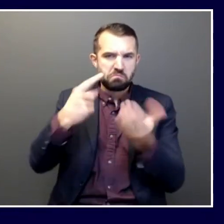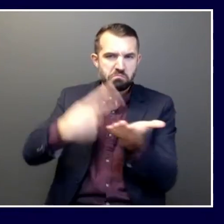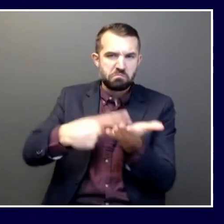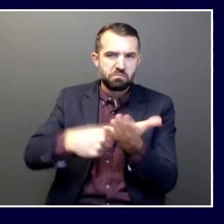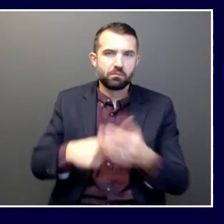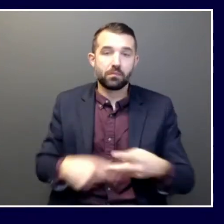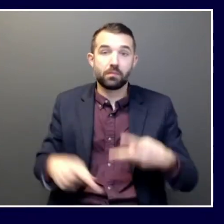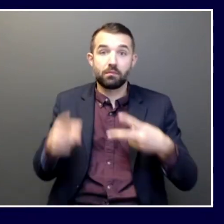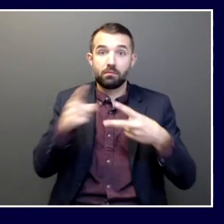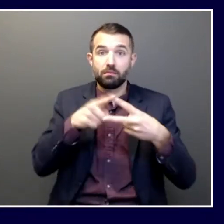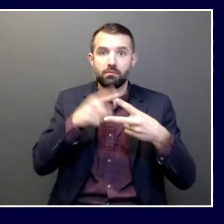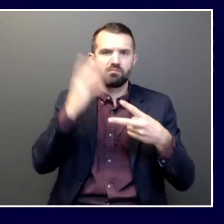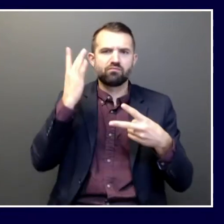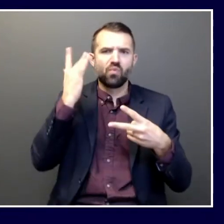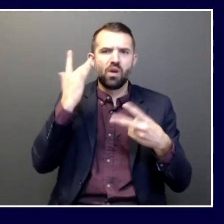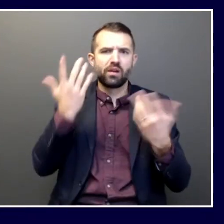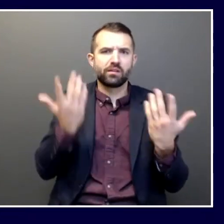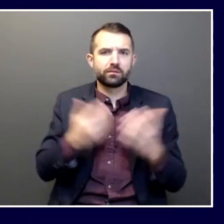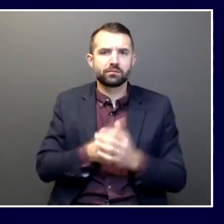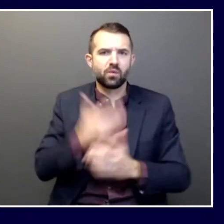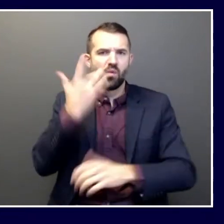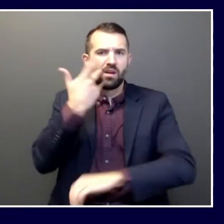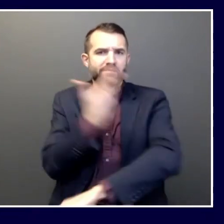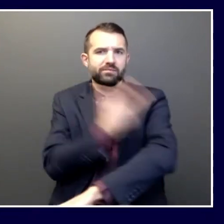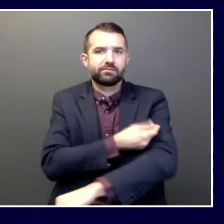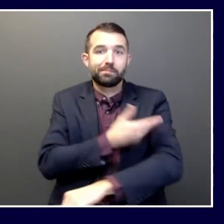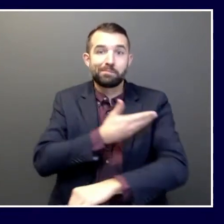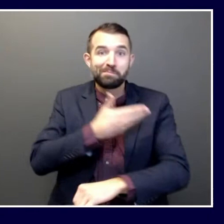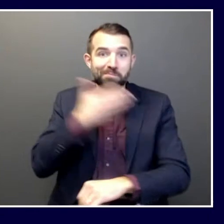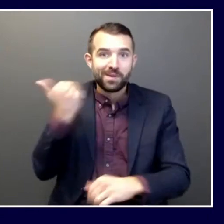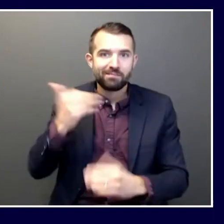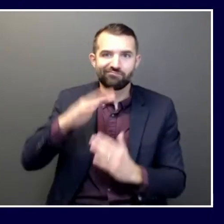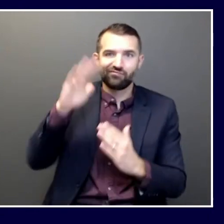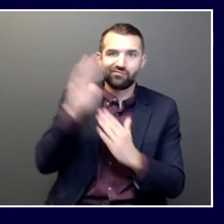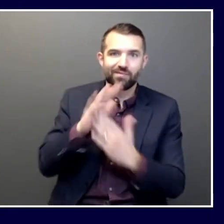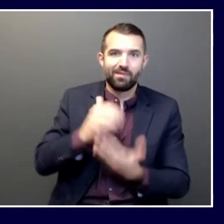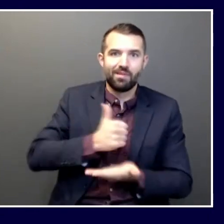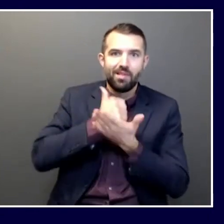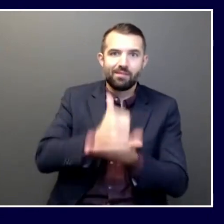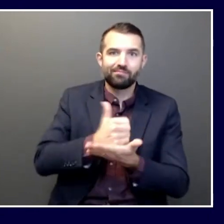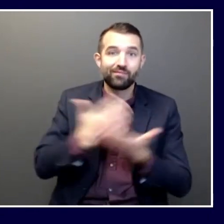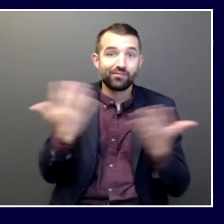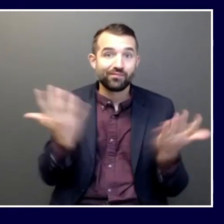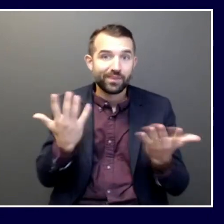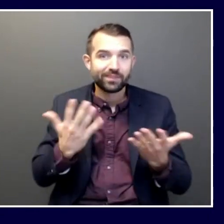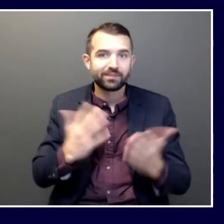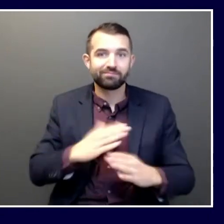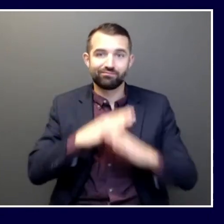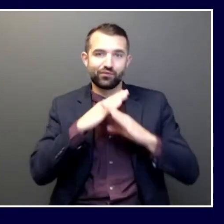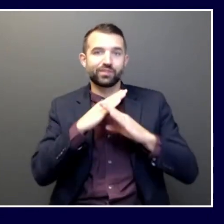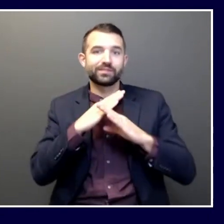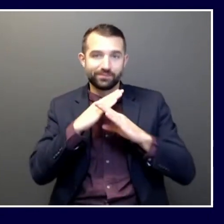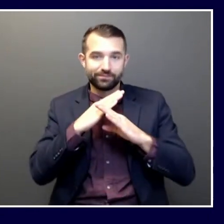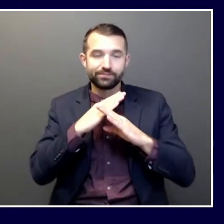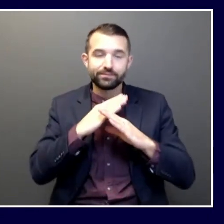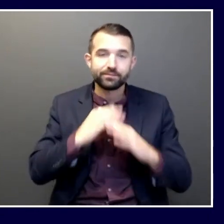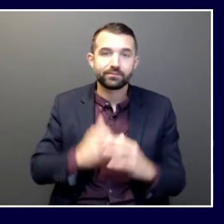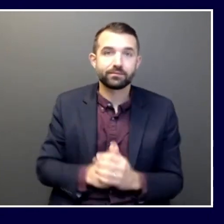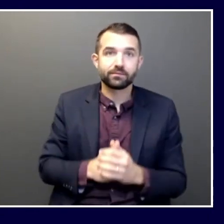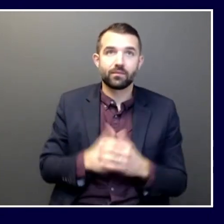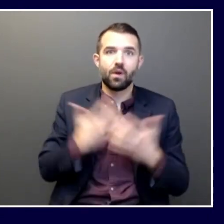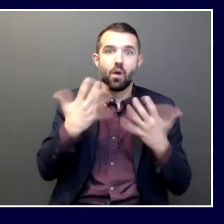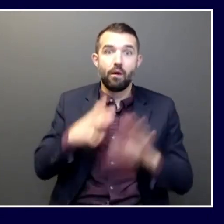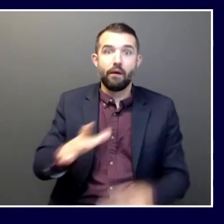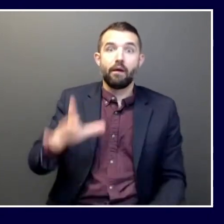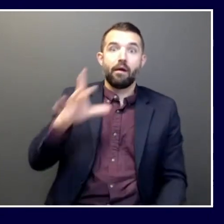have available to reduce the spread of COVID-19 and ensure that children not only stay safe and healthy,